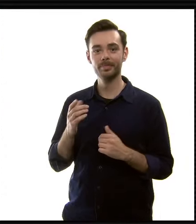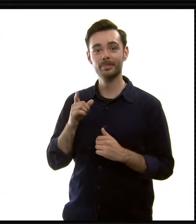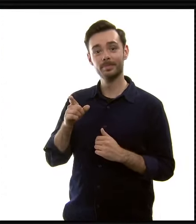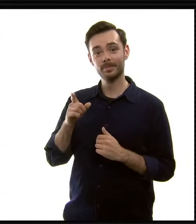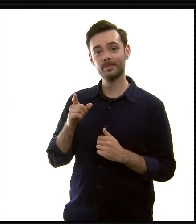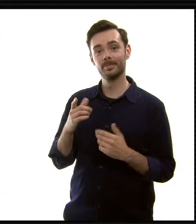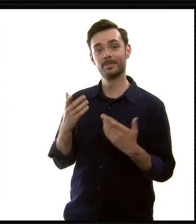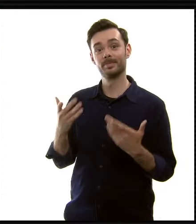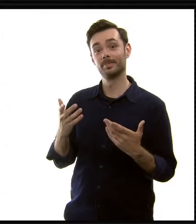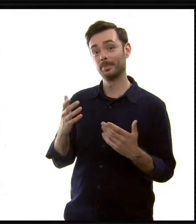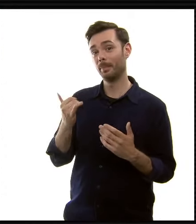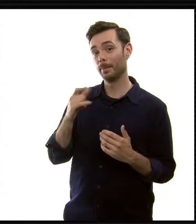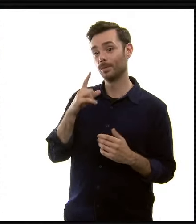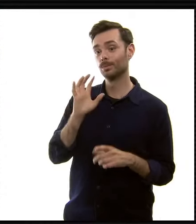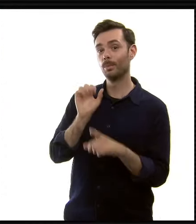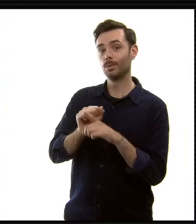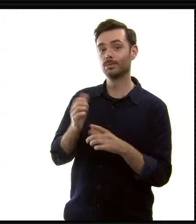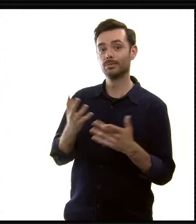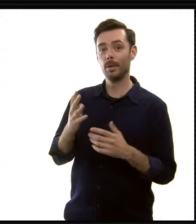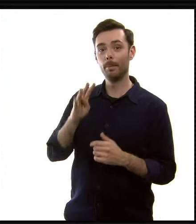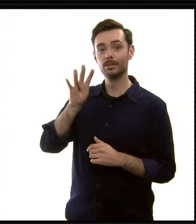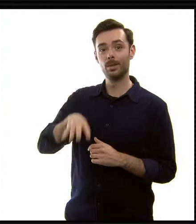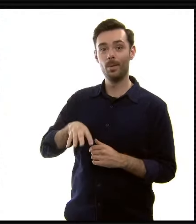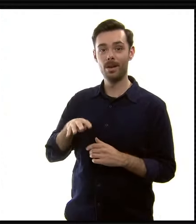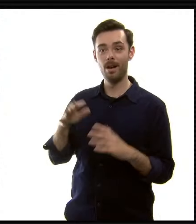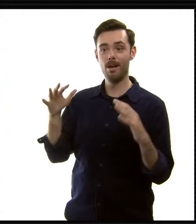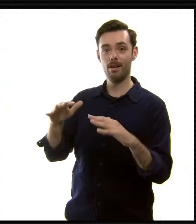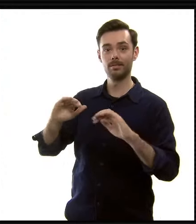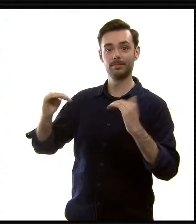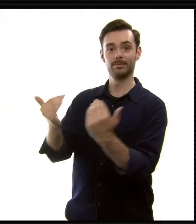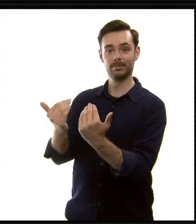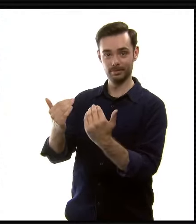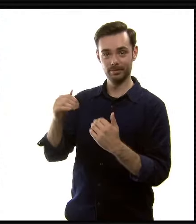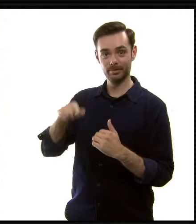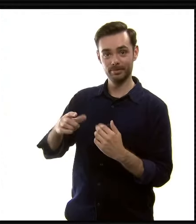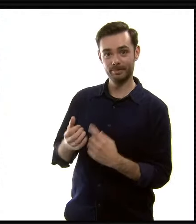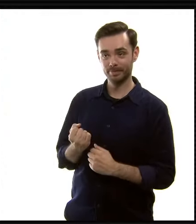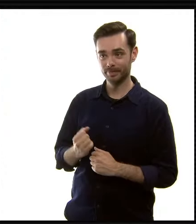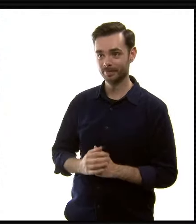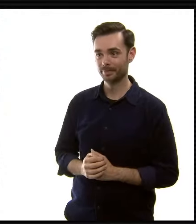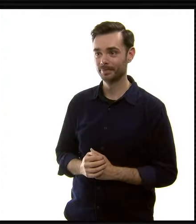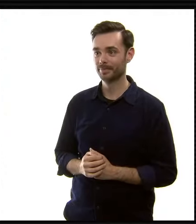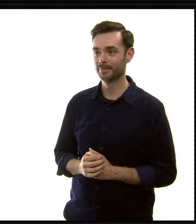Nou Stadium set, where apparently it's really good at headers.